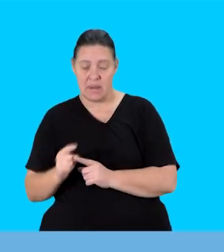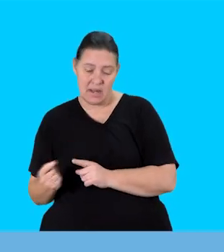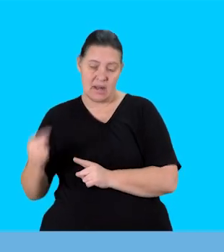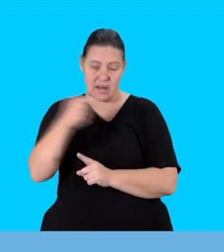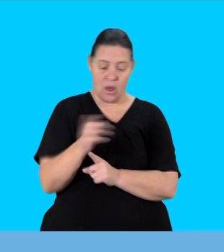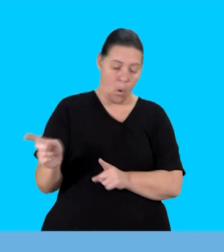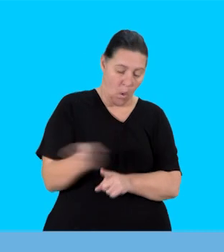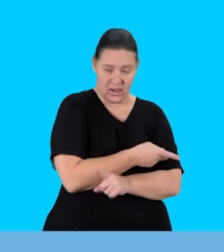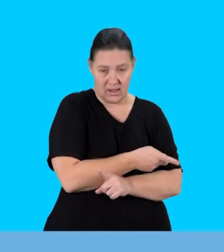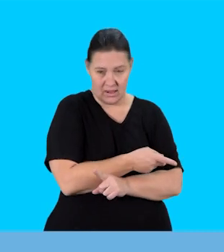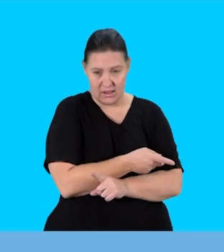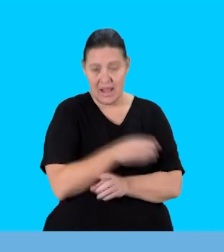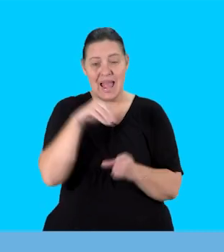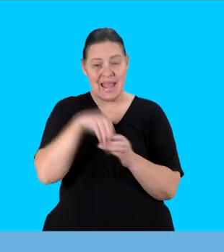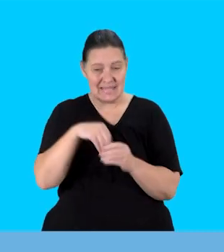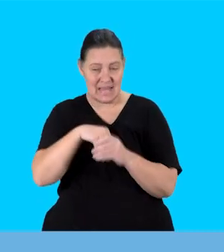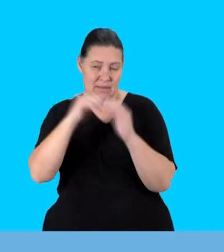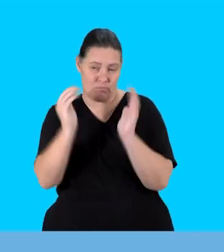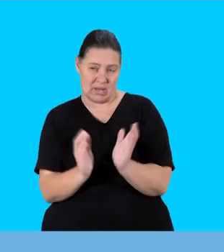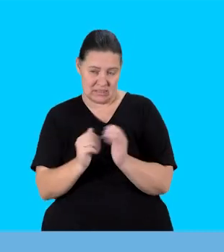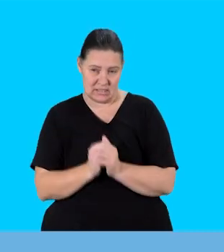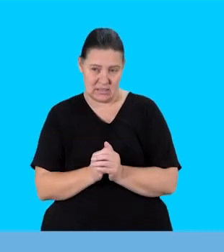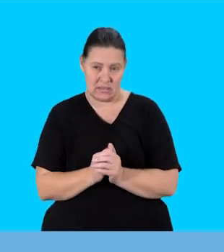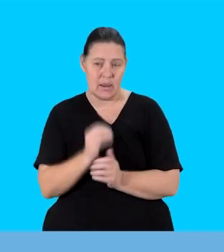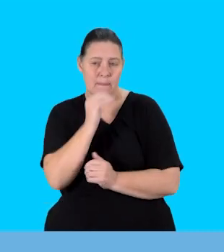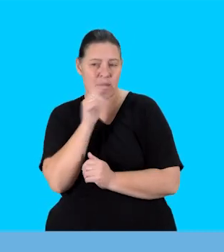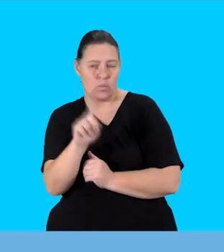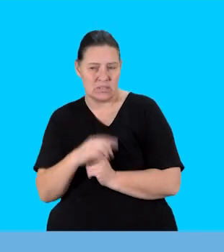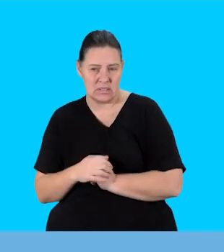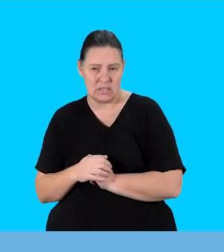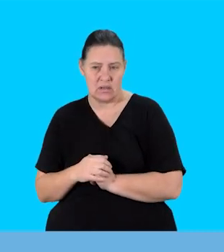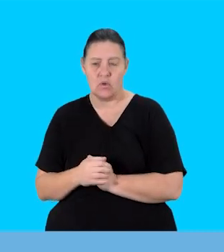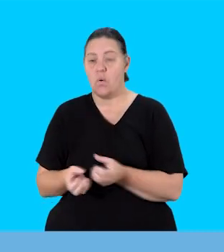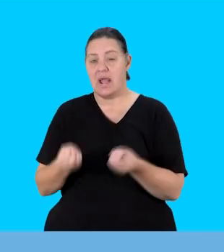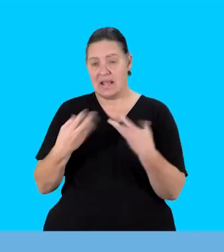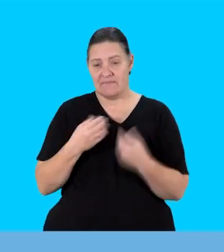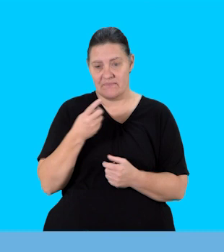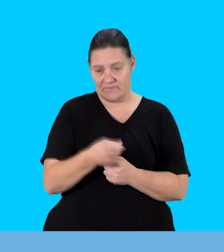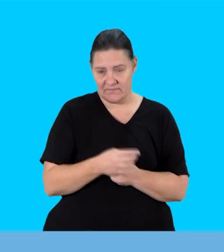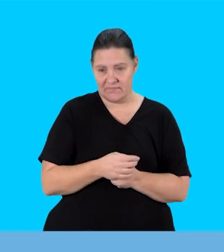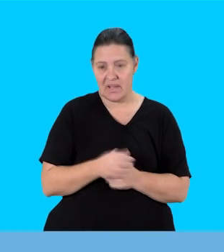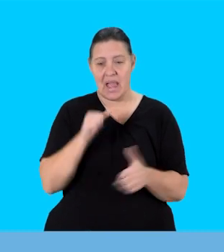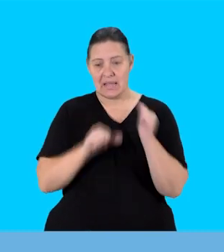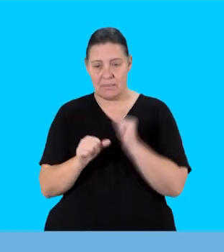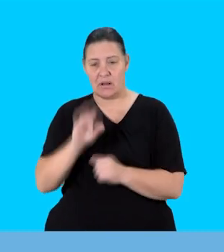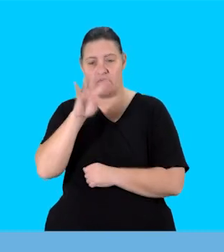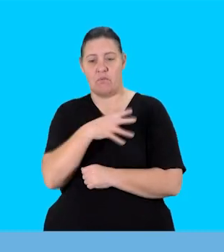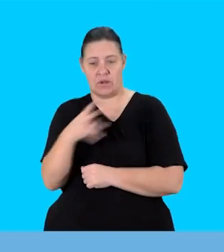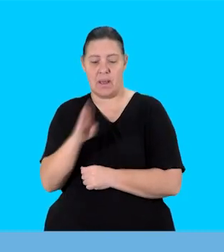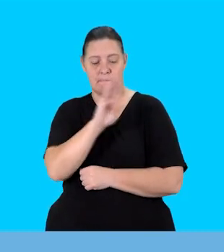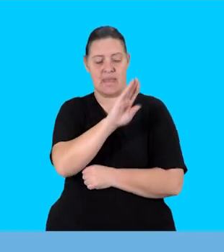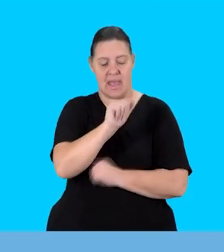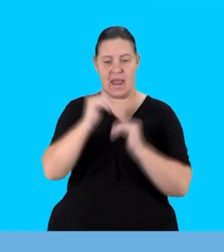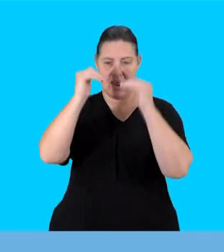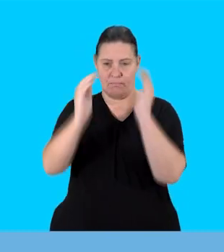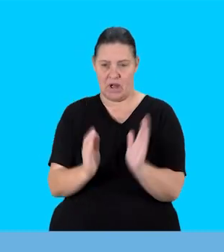to the portion of everything inside the bracket. What do I mean by that? We are given this particular chemical formula